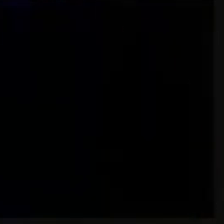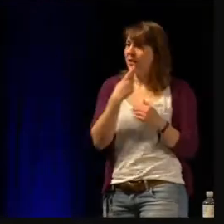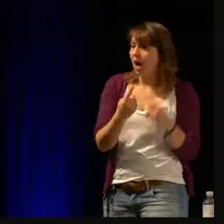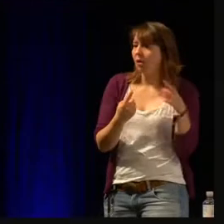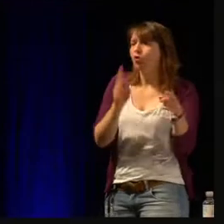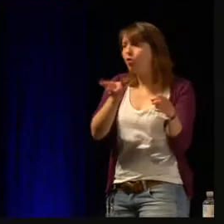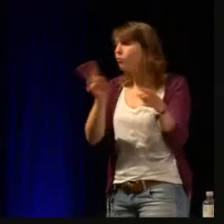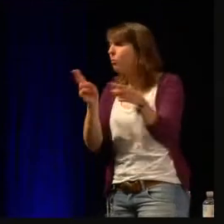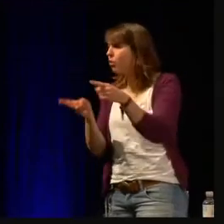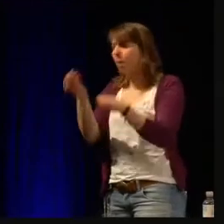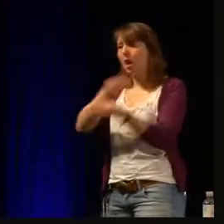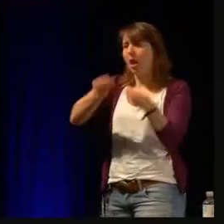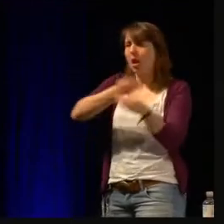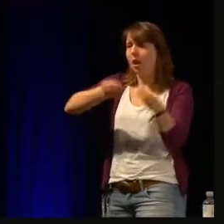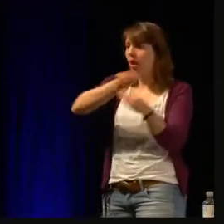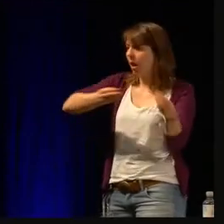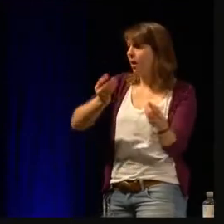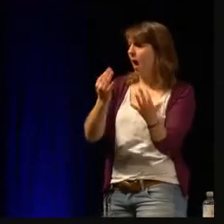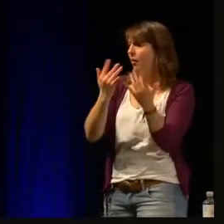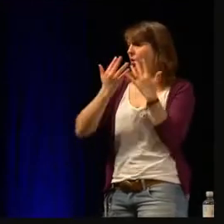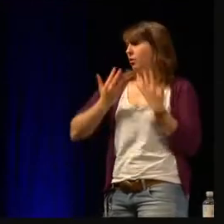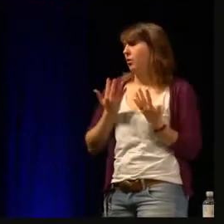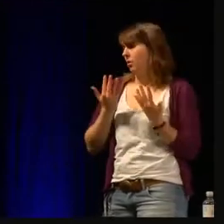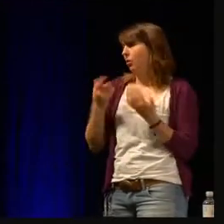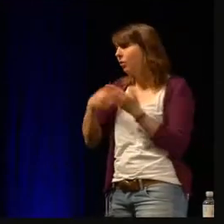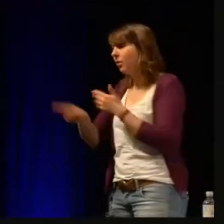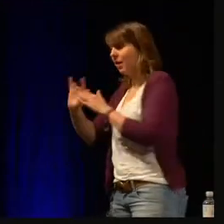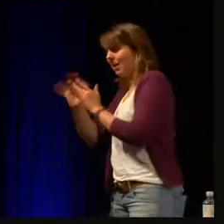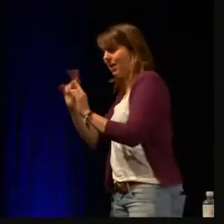transparent. So they're all under the same YouTube logo.